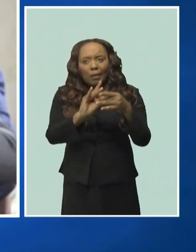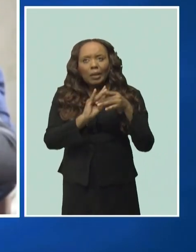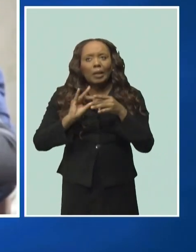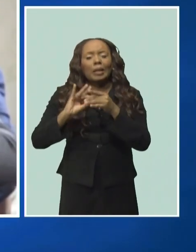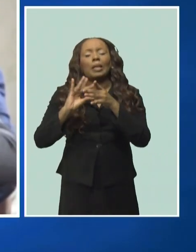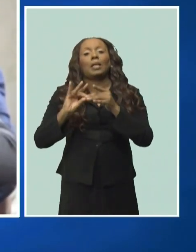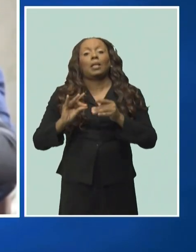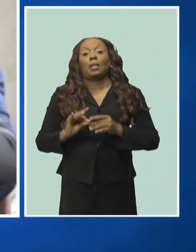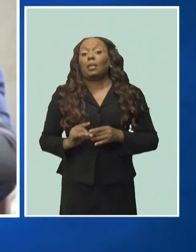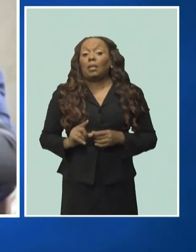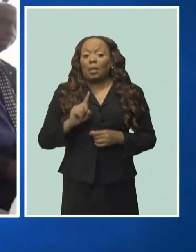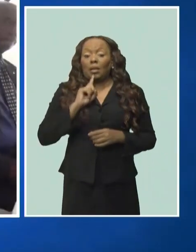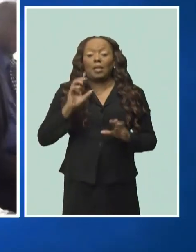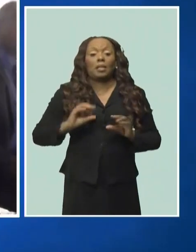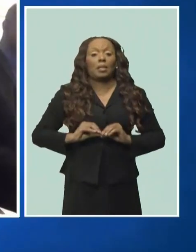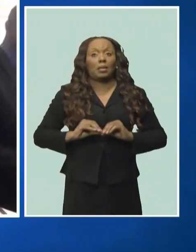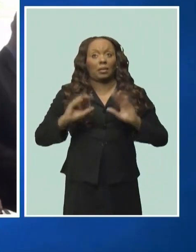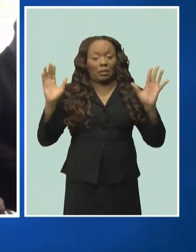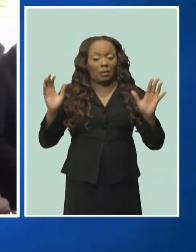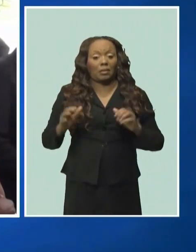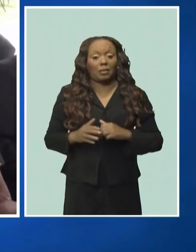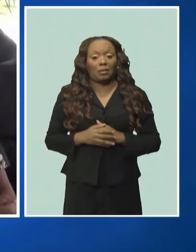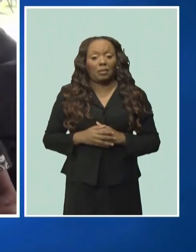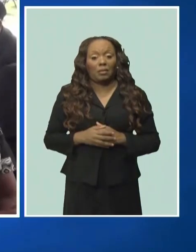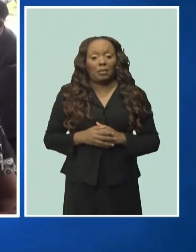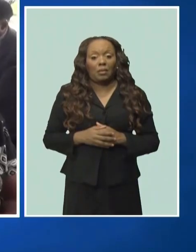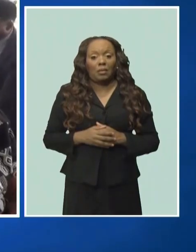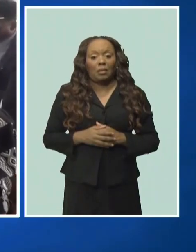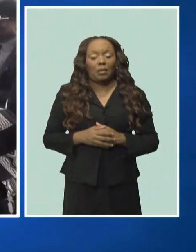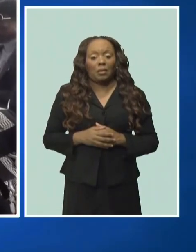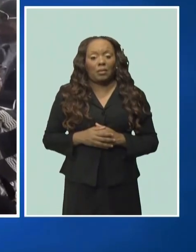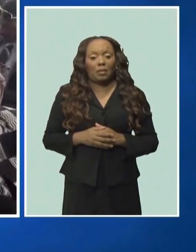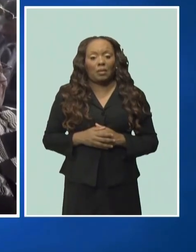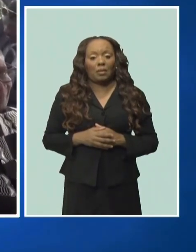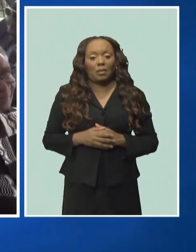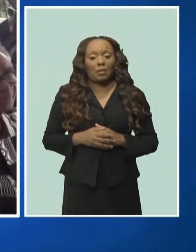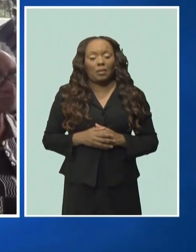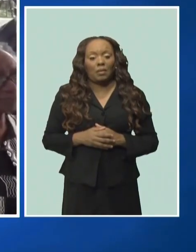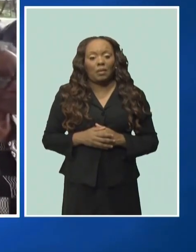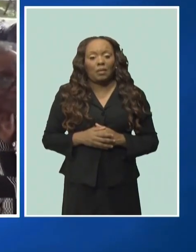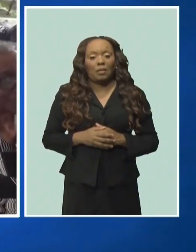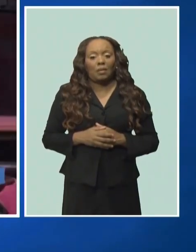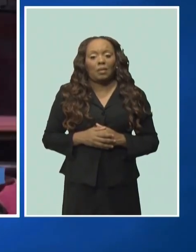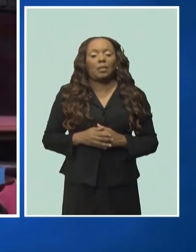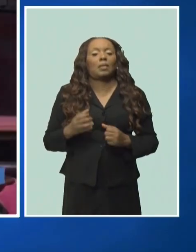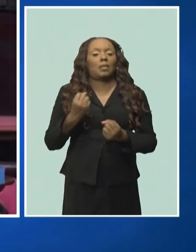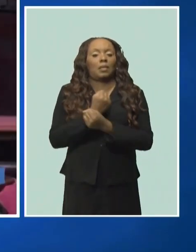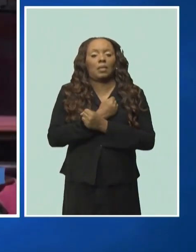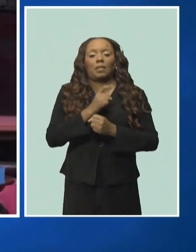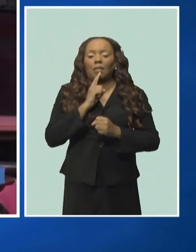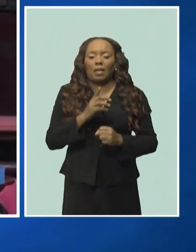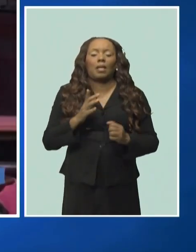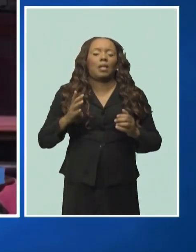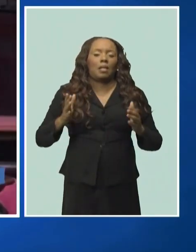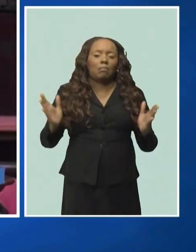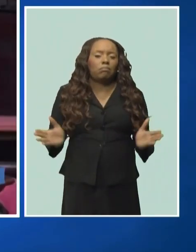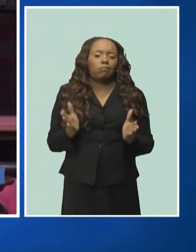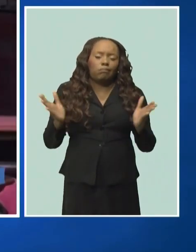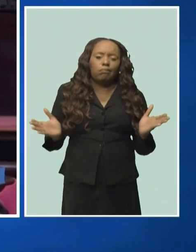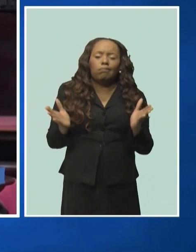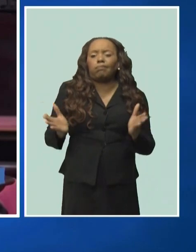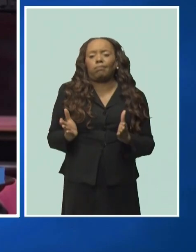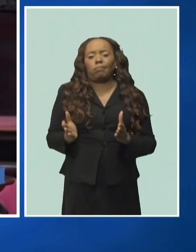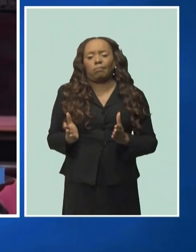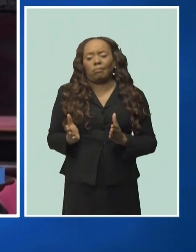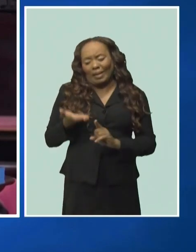clear that it is that love that drove his life. He